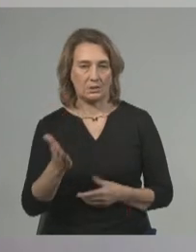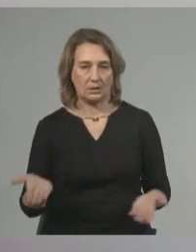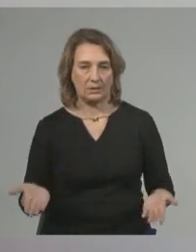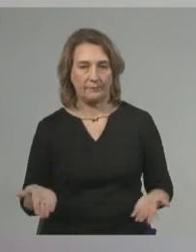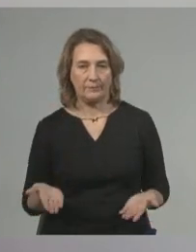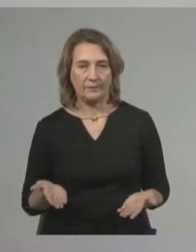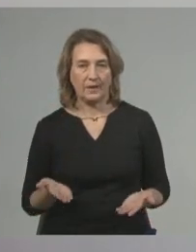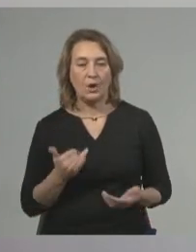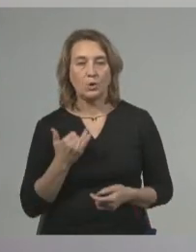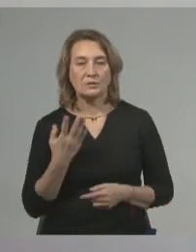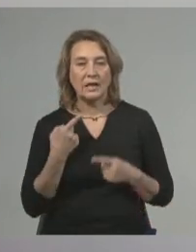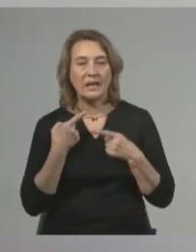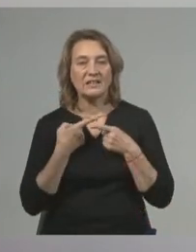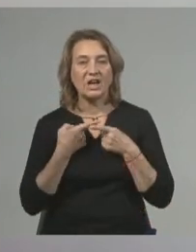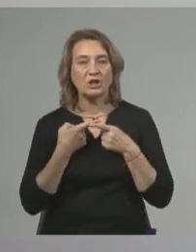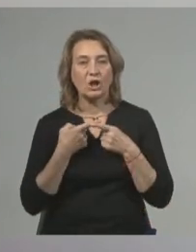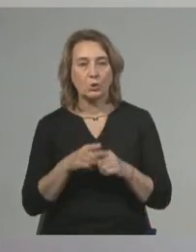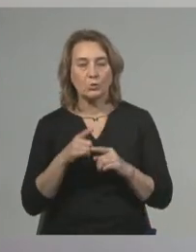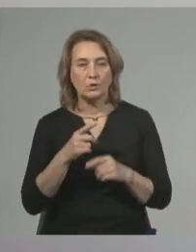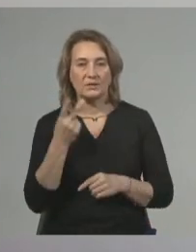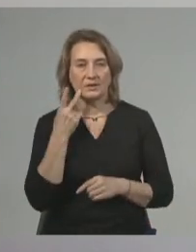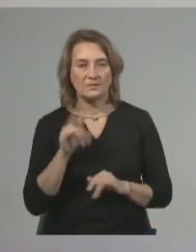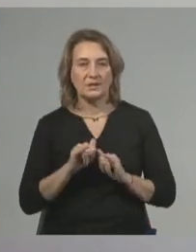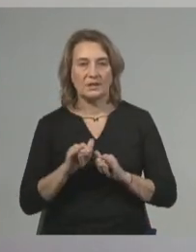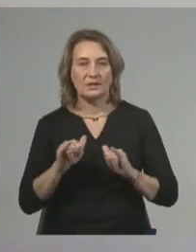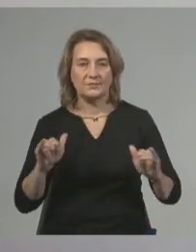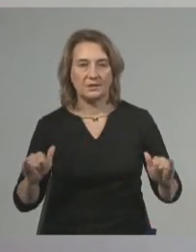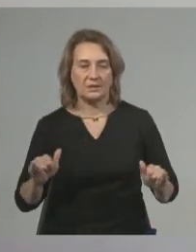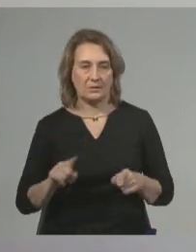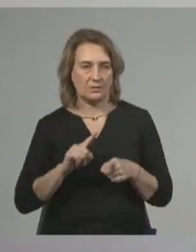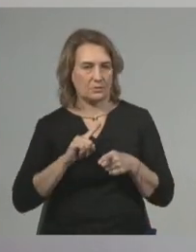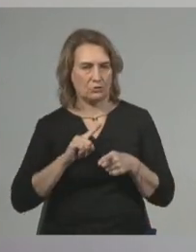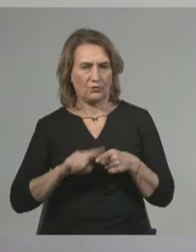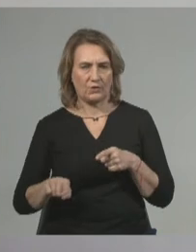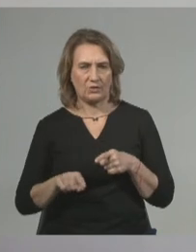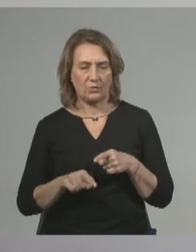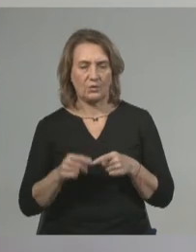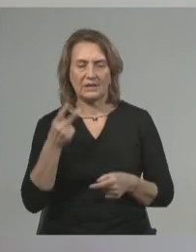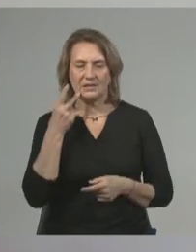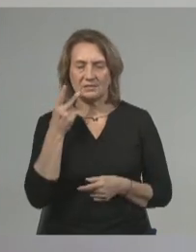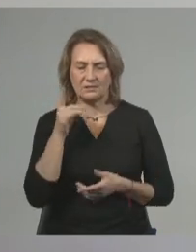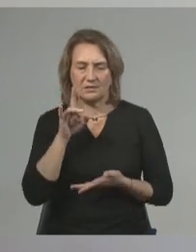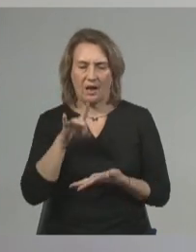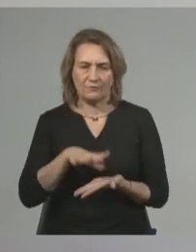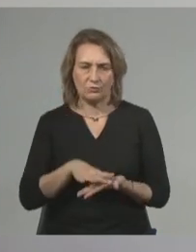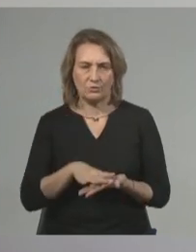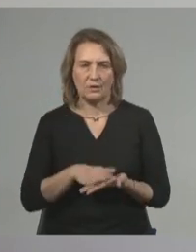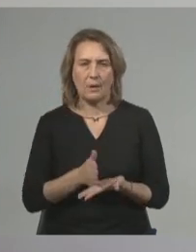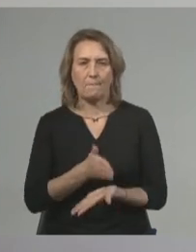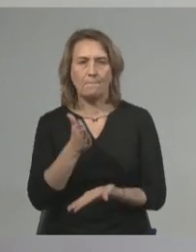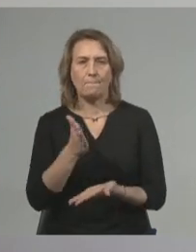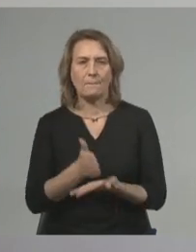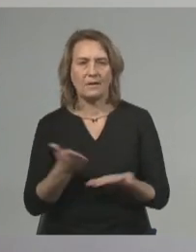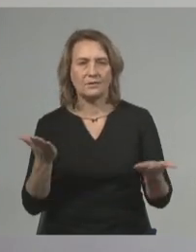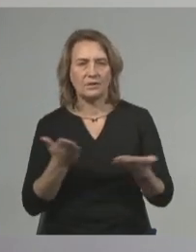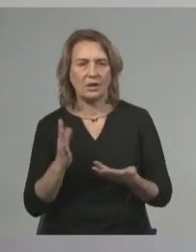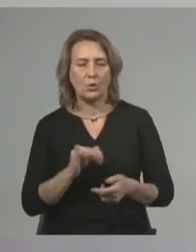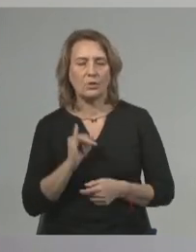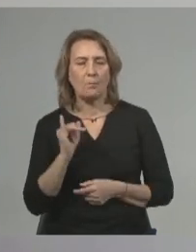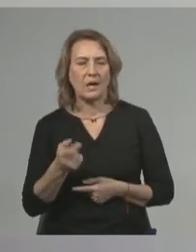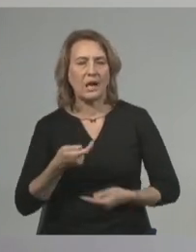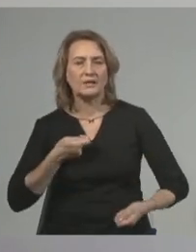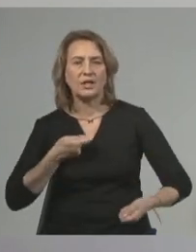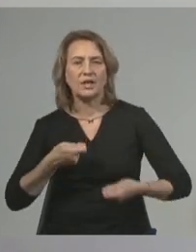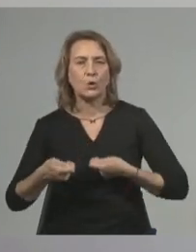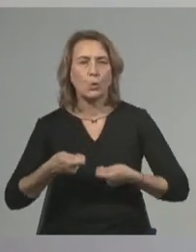at the cutting edge it will always be there always be unregulated spaces there will always be a next technological frontier that goes